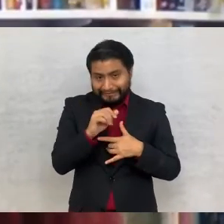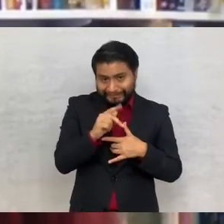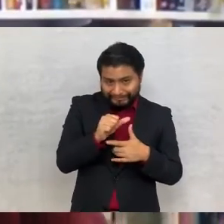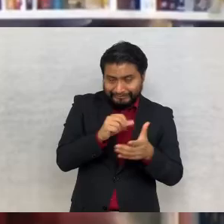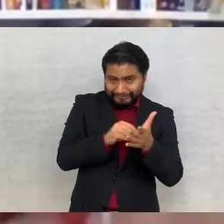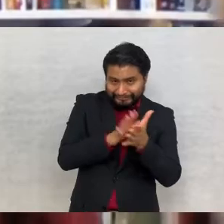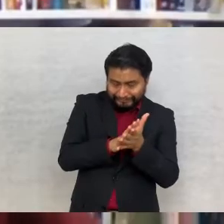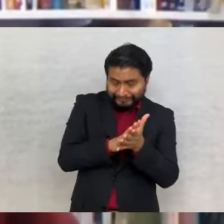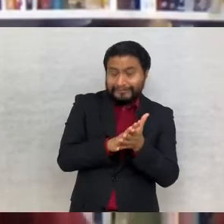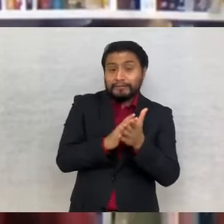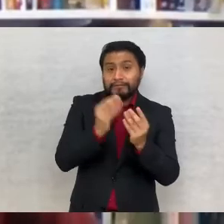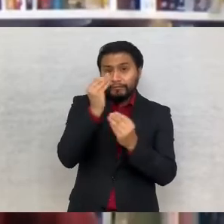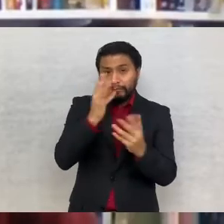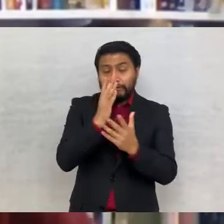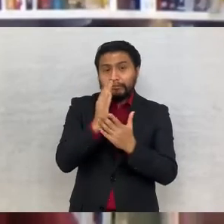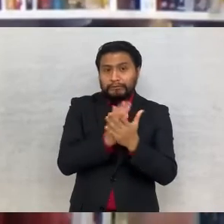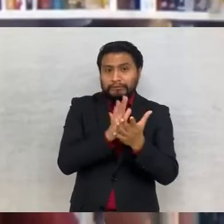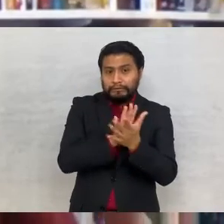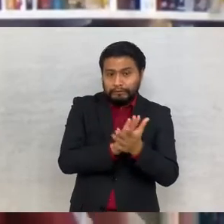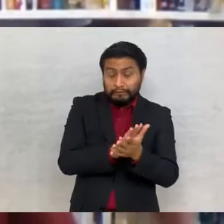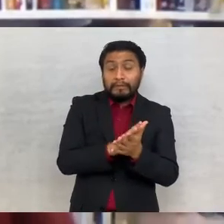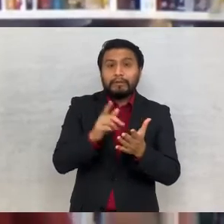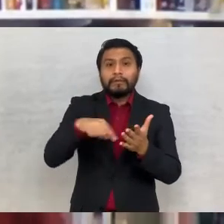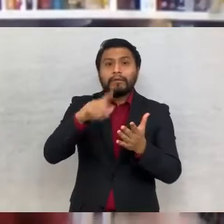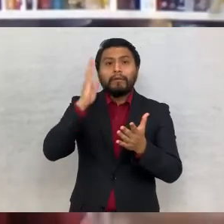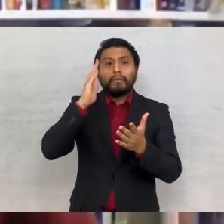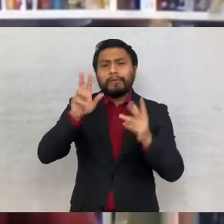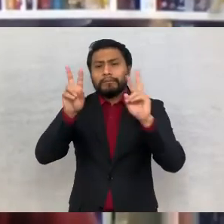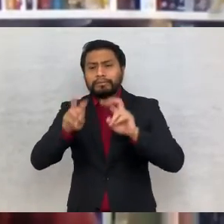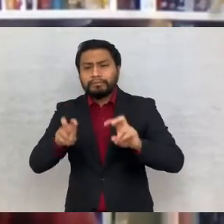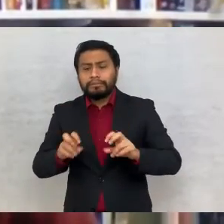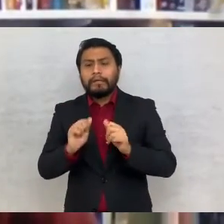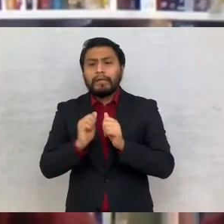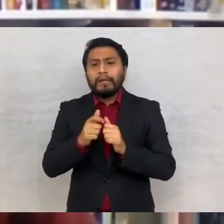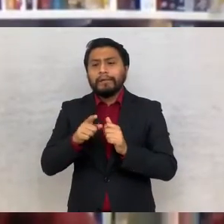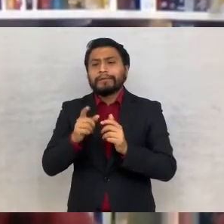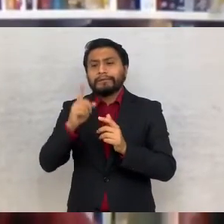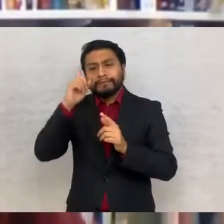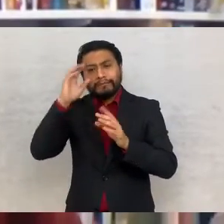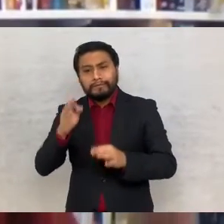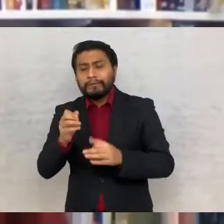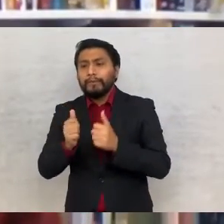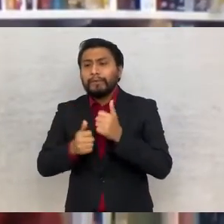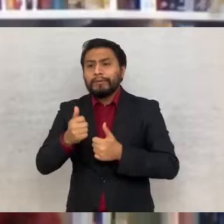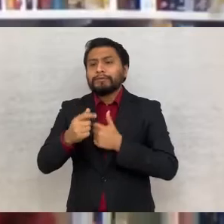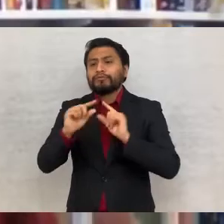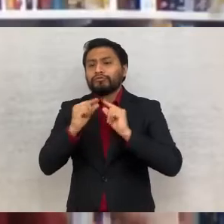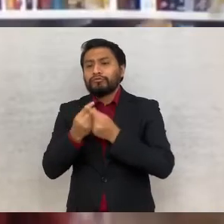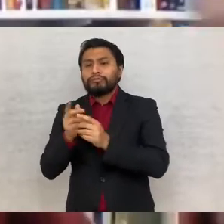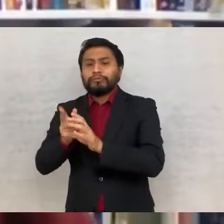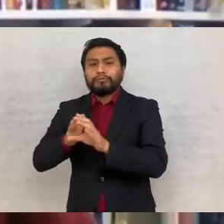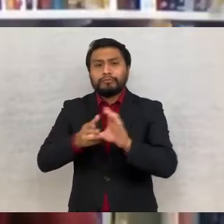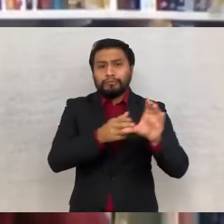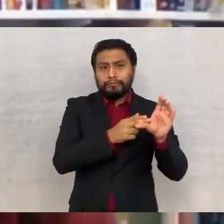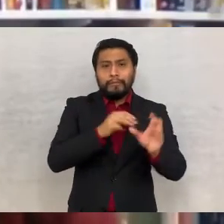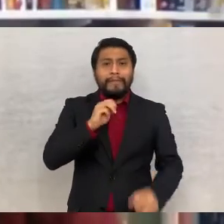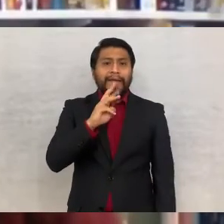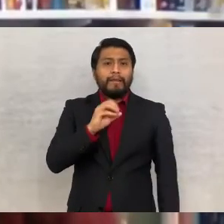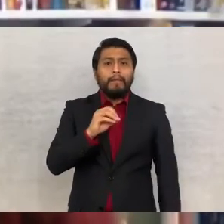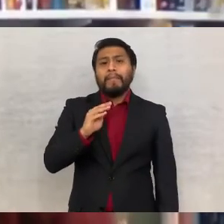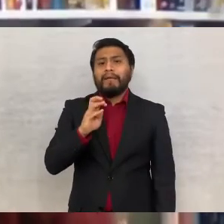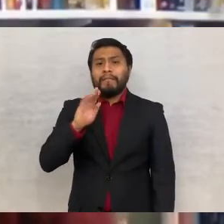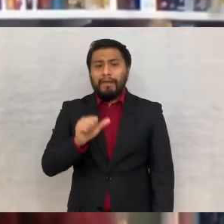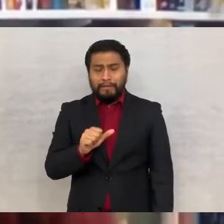That was the general situation of Italy, and Pende had to offer Argentina in the matter of eugenics. And accordingly, one of the